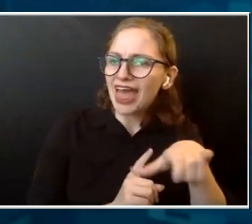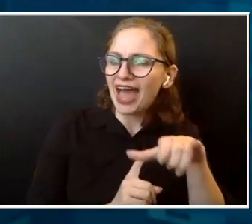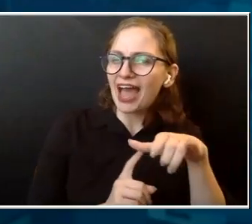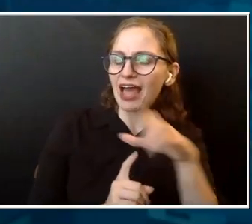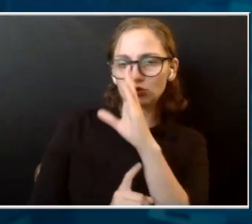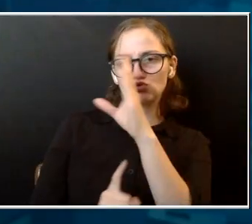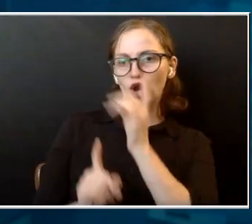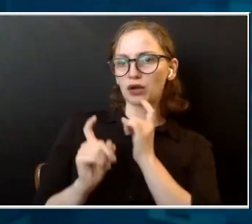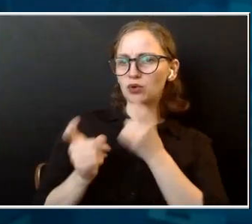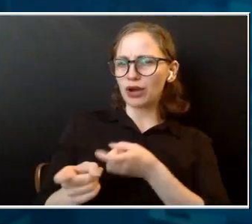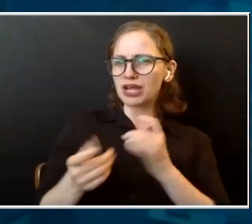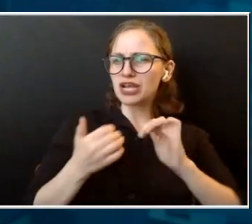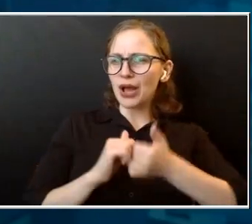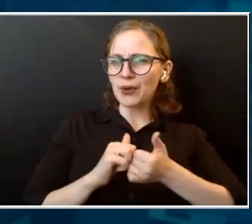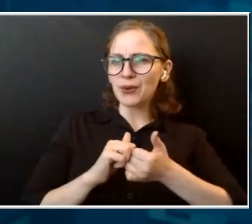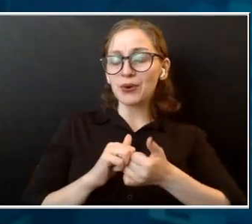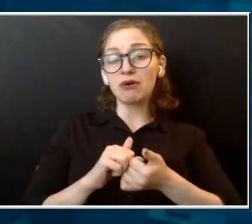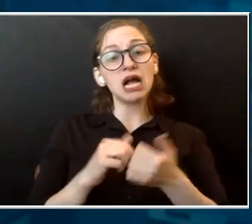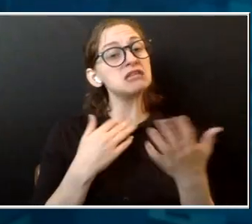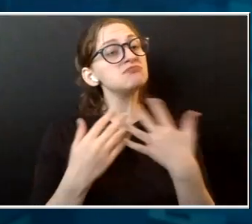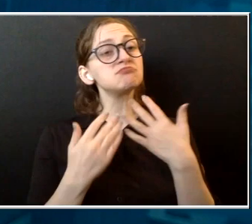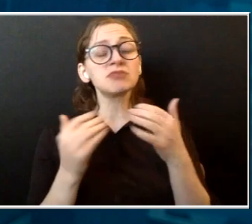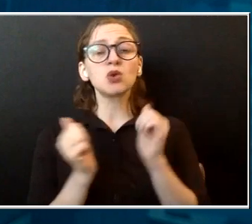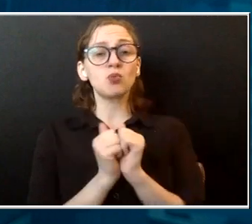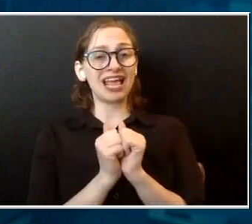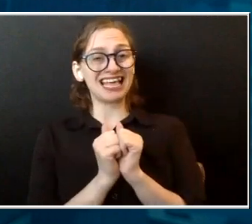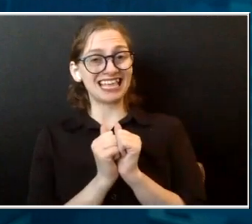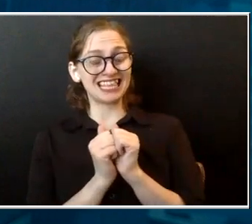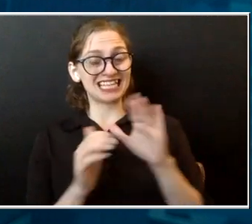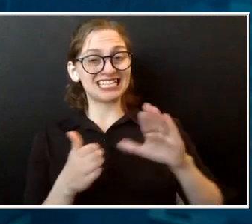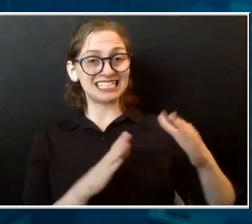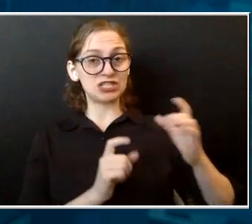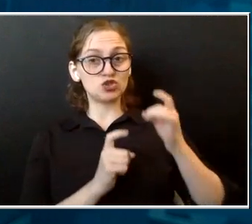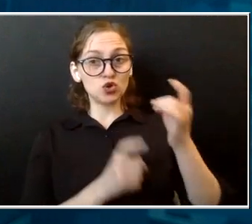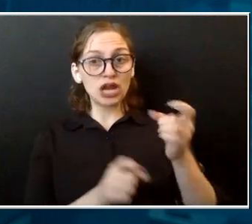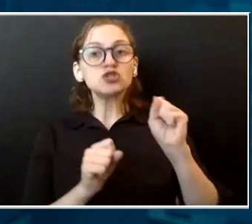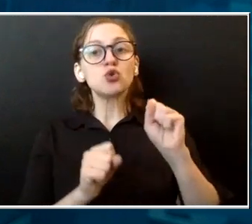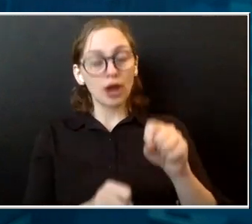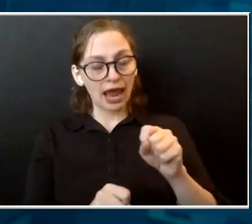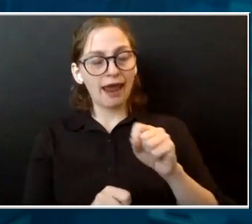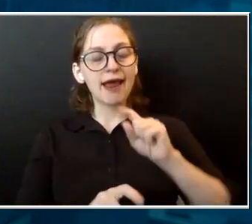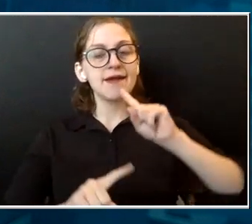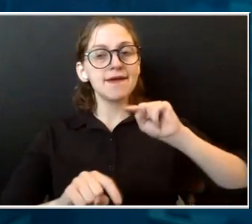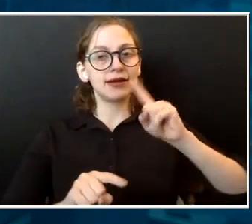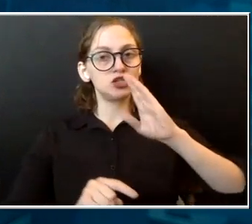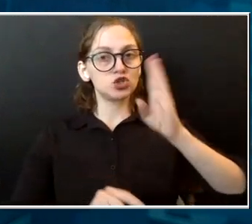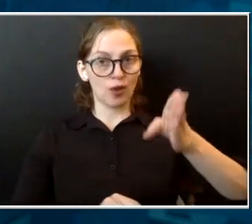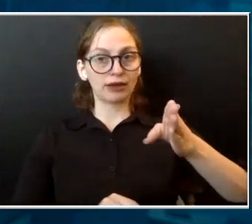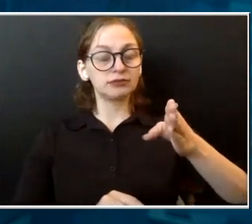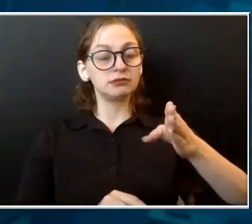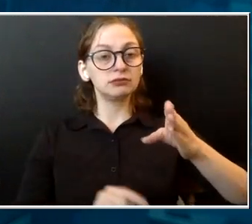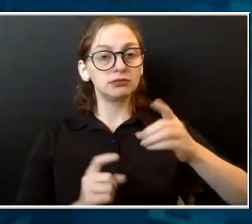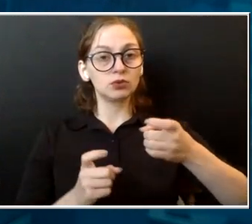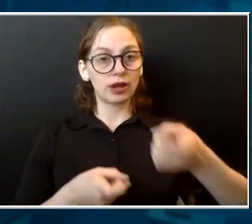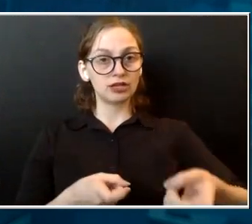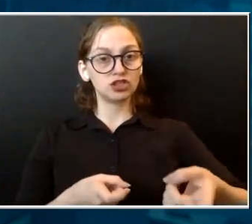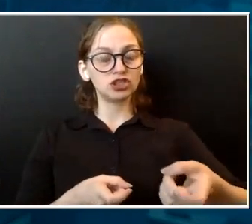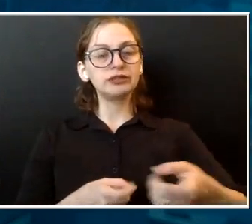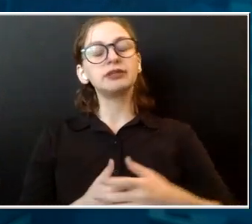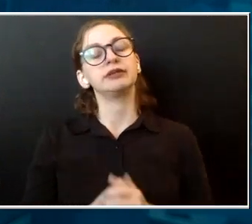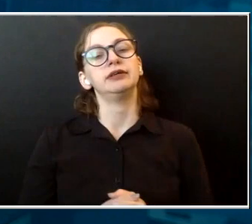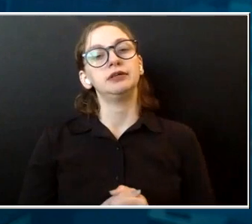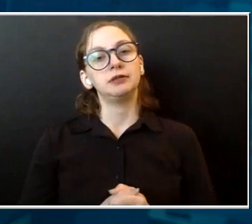in deceased donation, you can direct your donation. It has to be to a specific person, that's allowed. But this is obviously an arrangement. You come in,